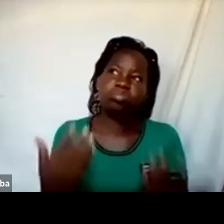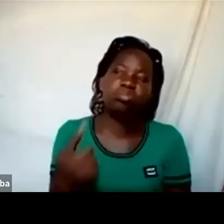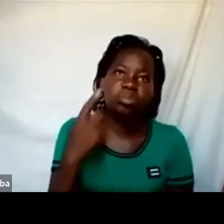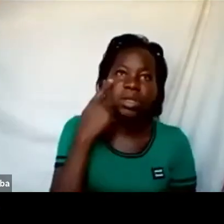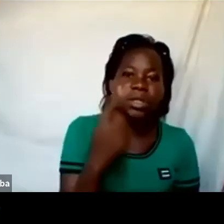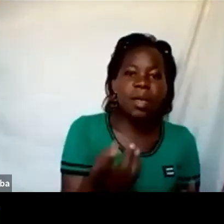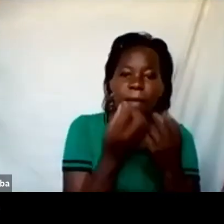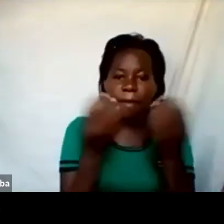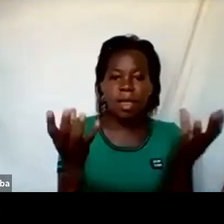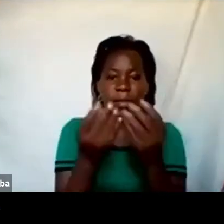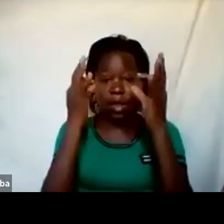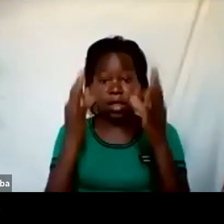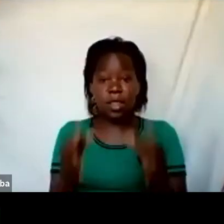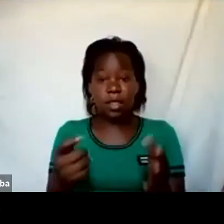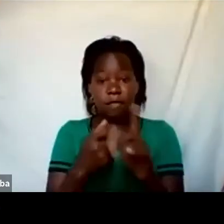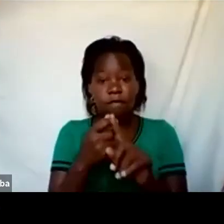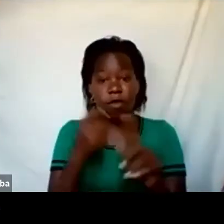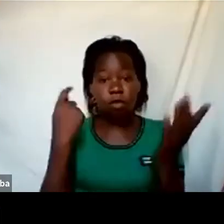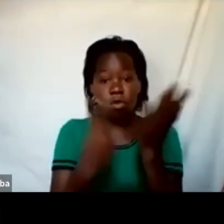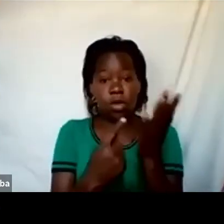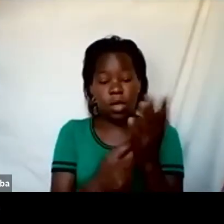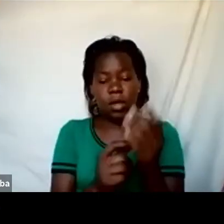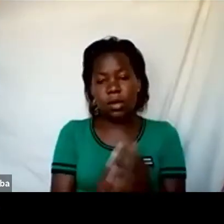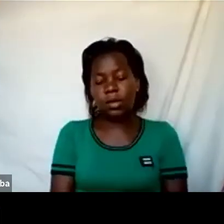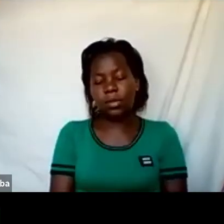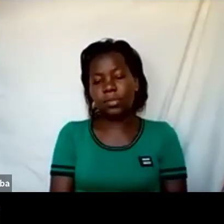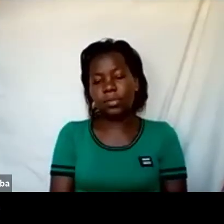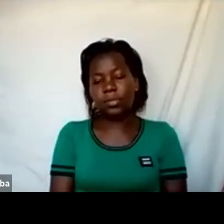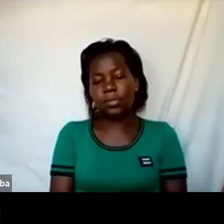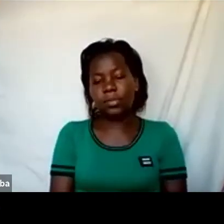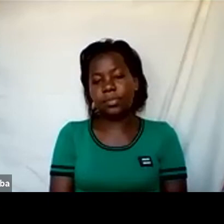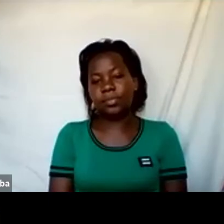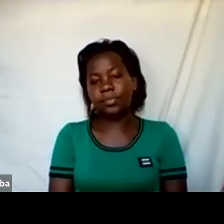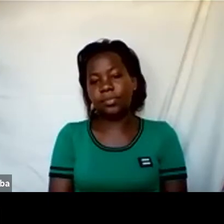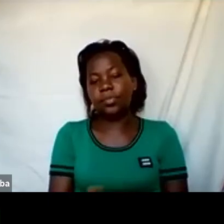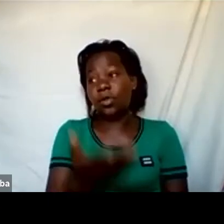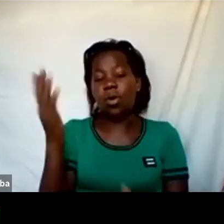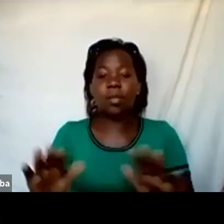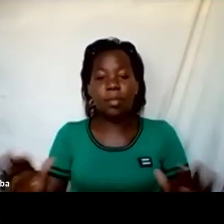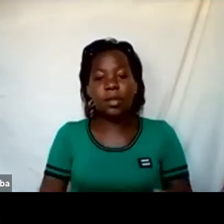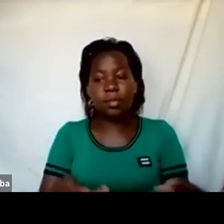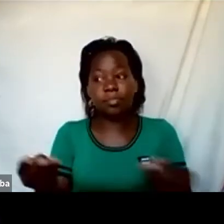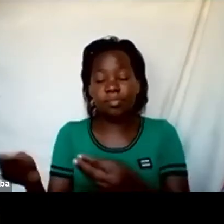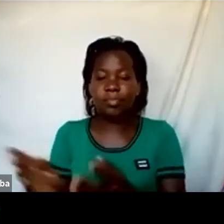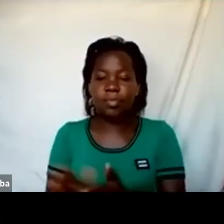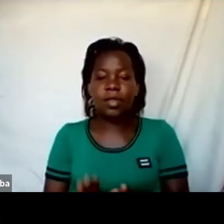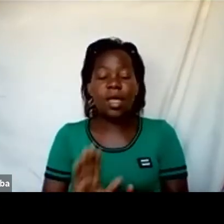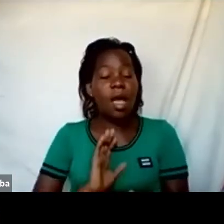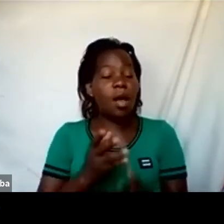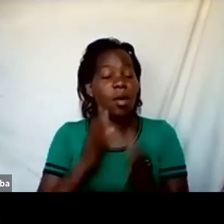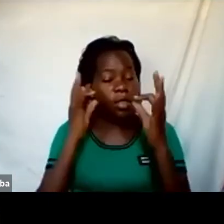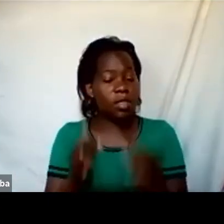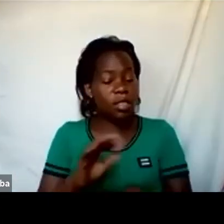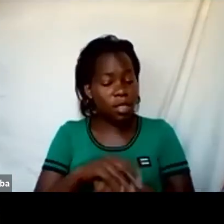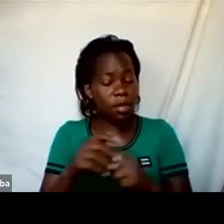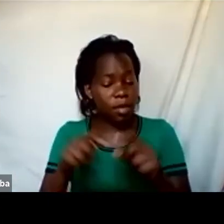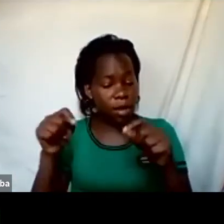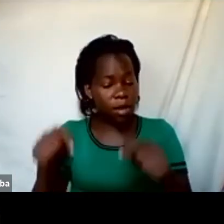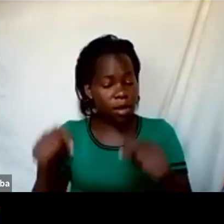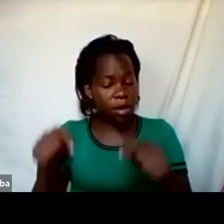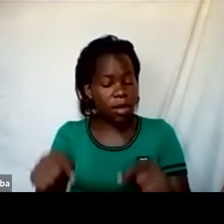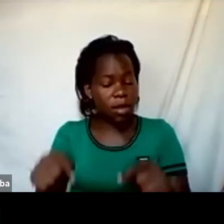those markets where we are able to surface. And when our products are made here and made well, we have quality products. So it's